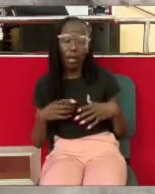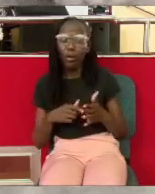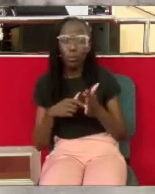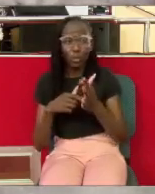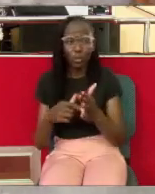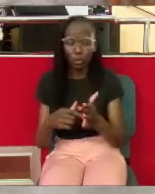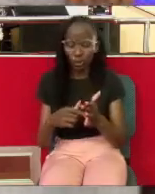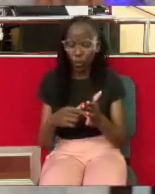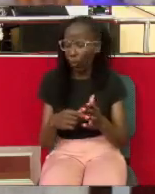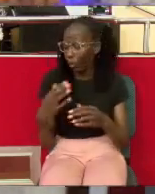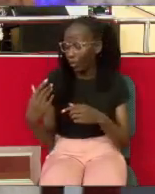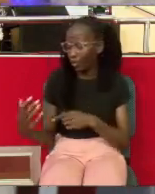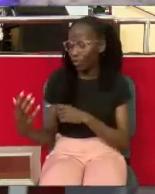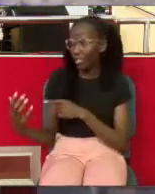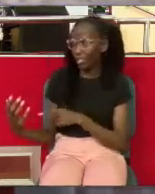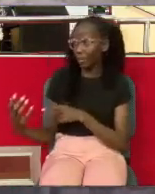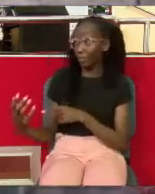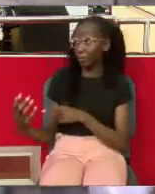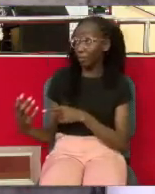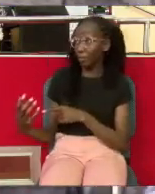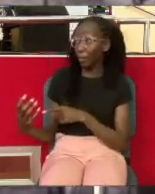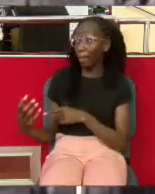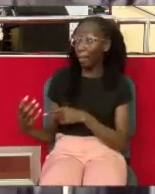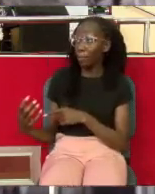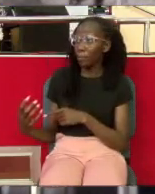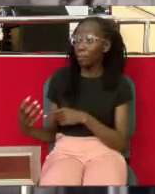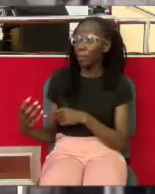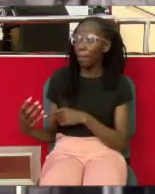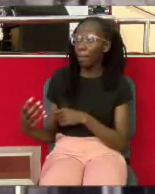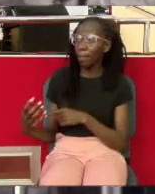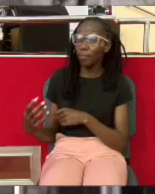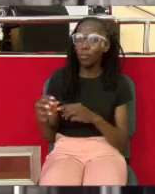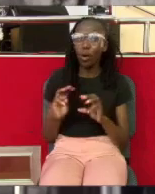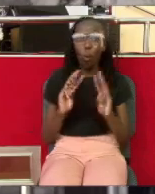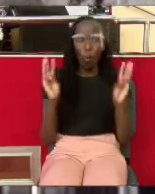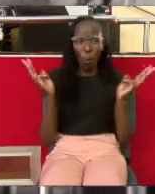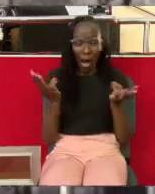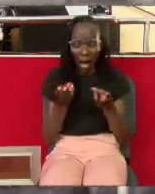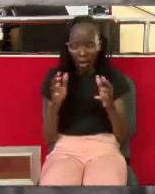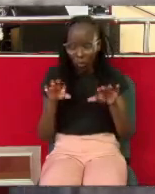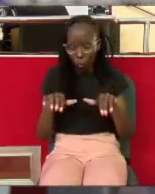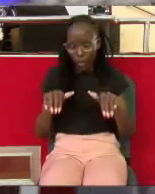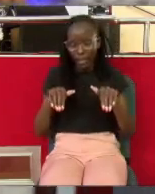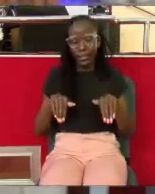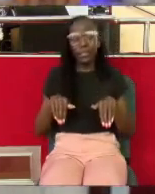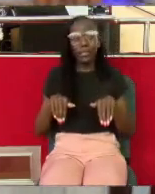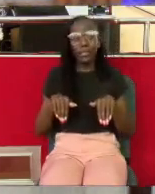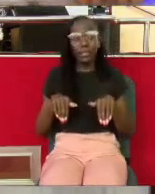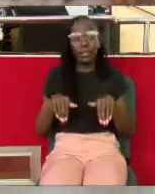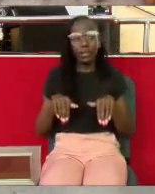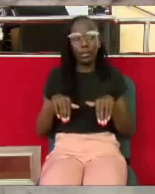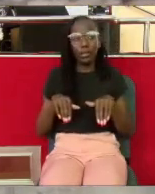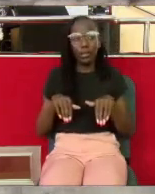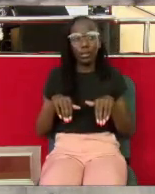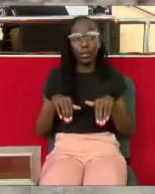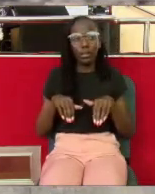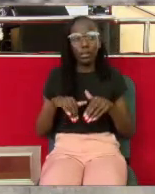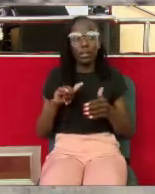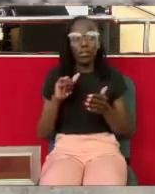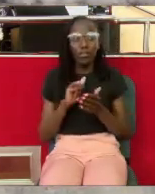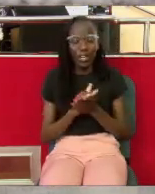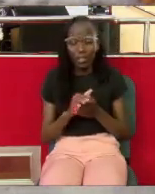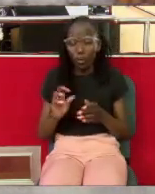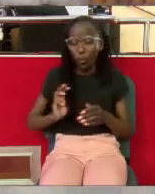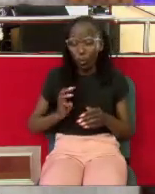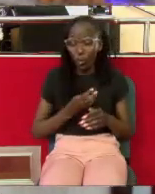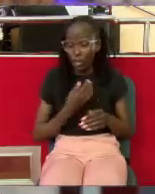Son. And we say that the world is waiting for the manifestation of the sons of